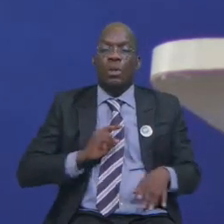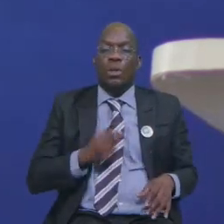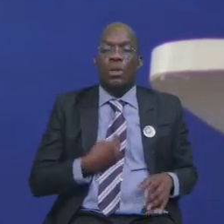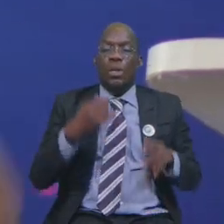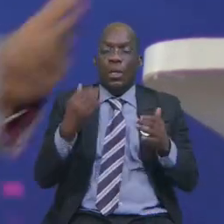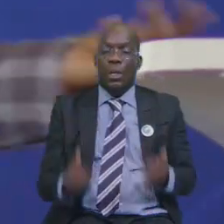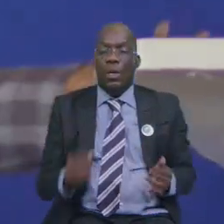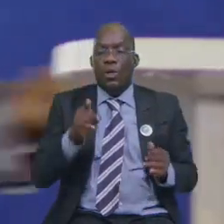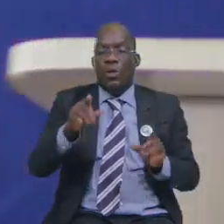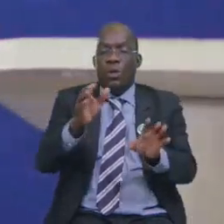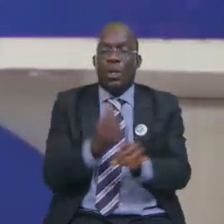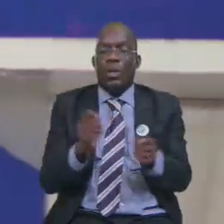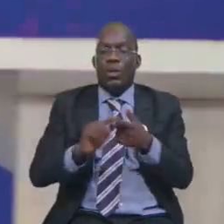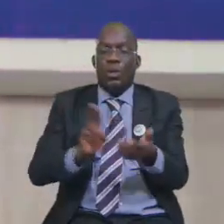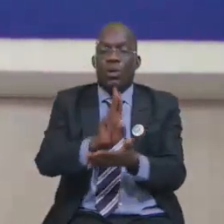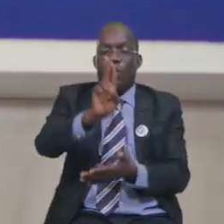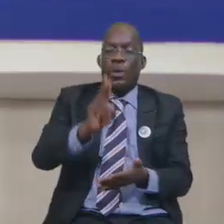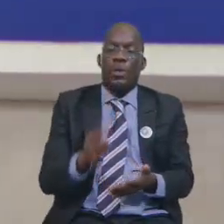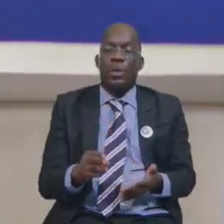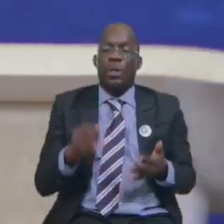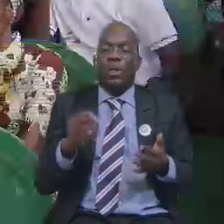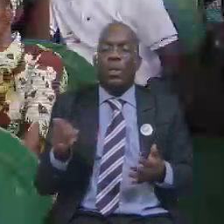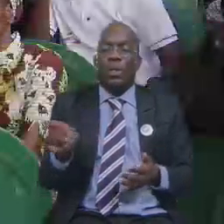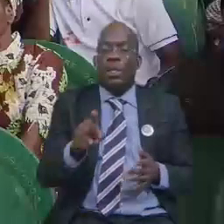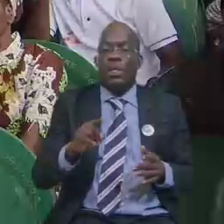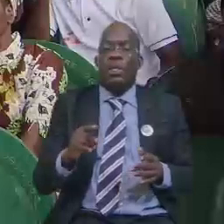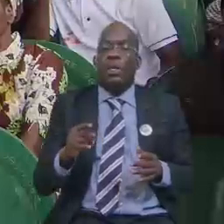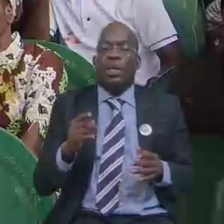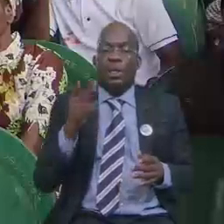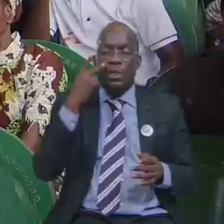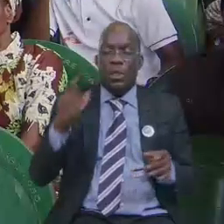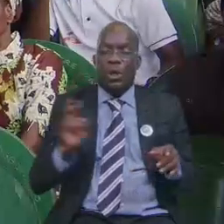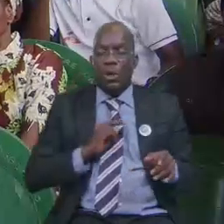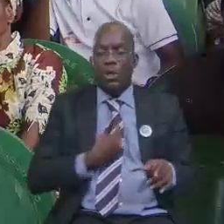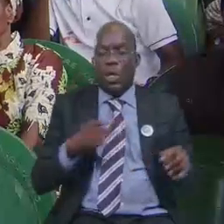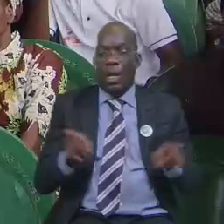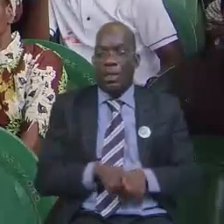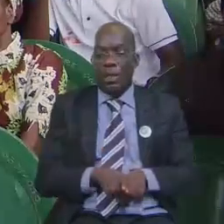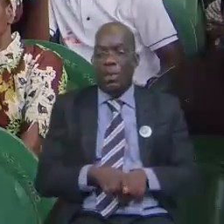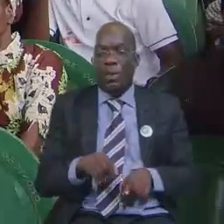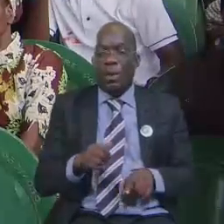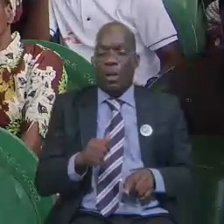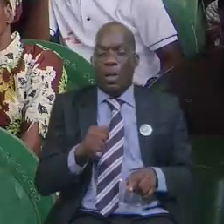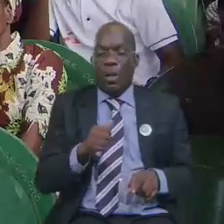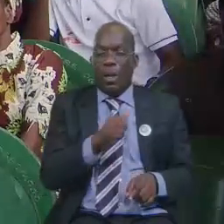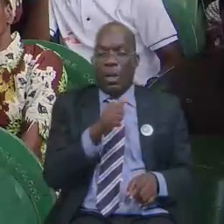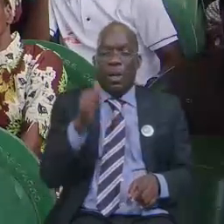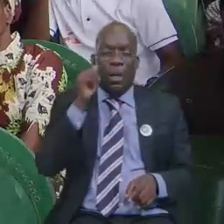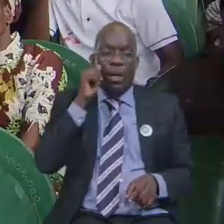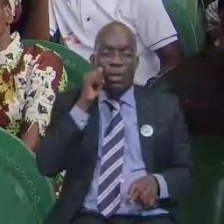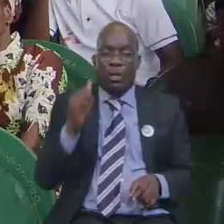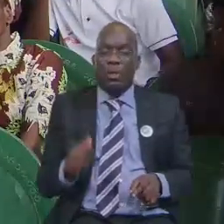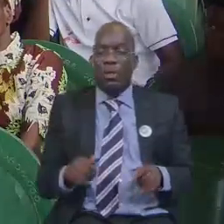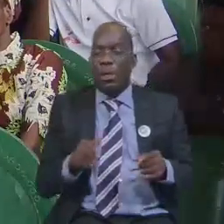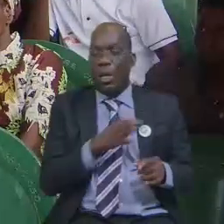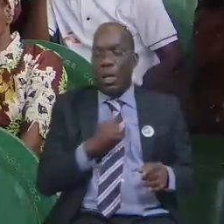university, and now they treat us like adults. They give us assignment. They may not even